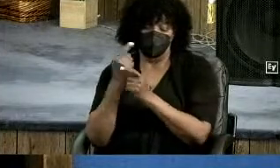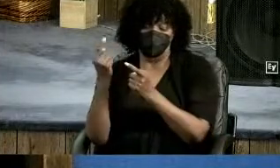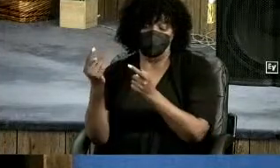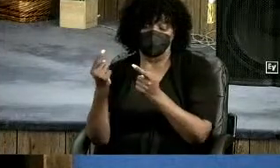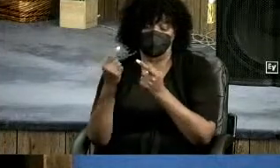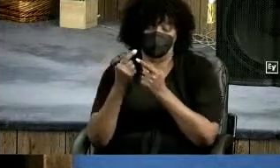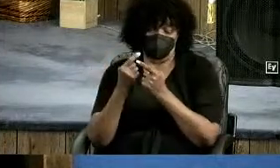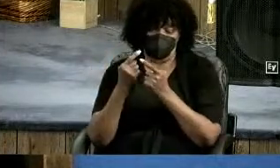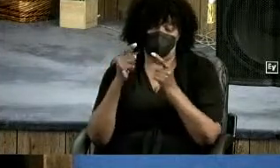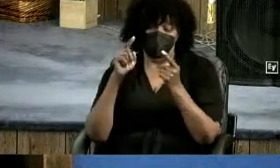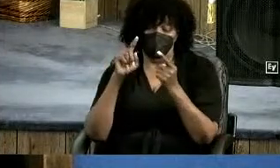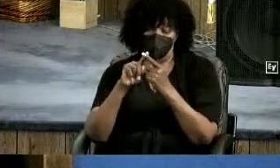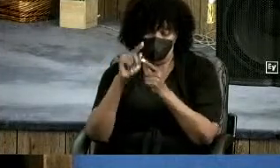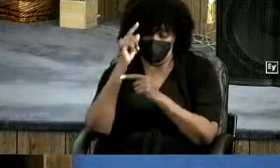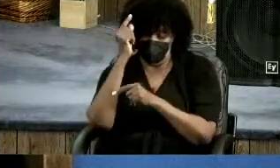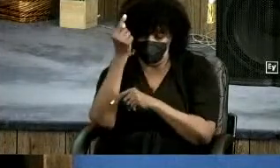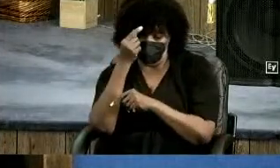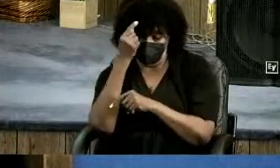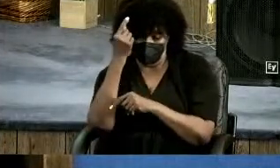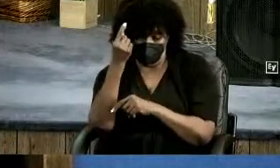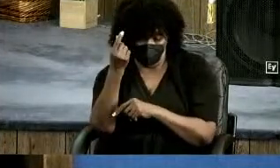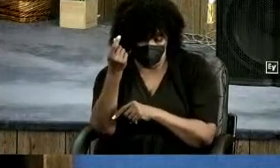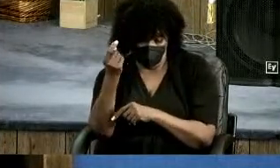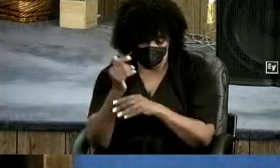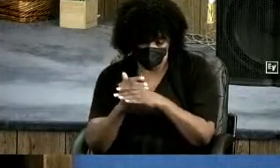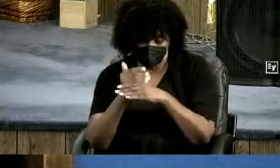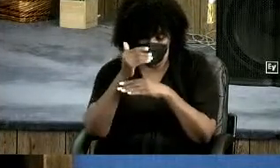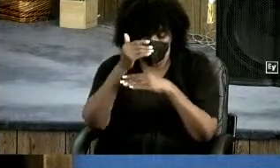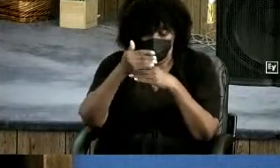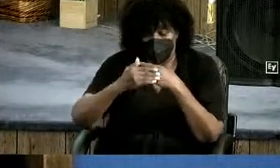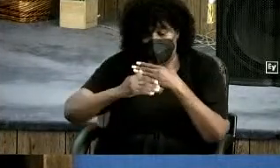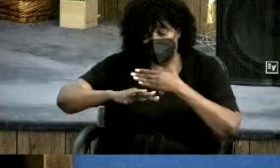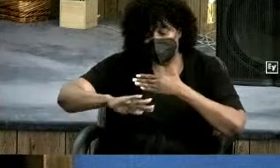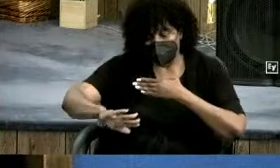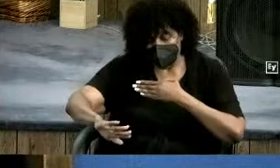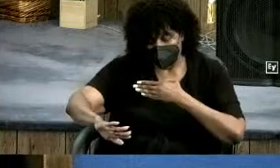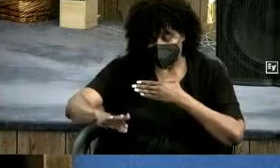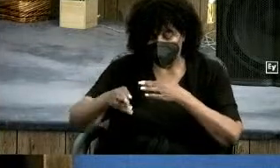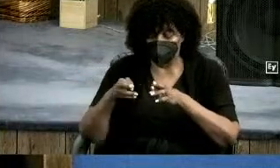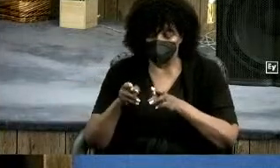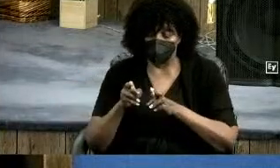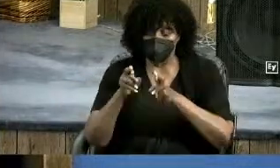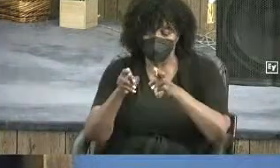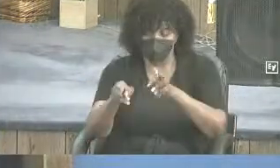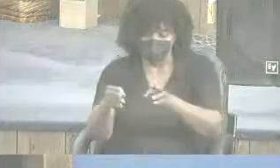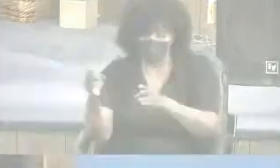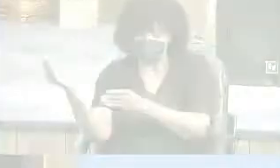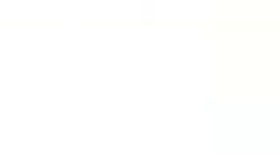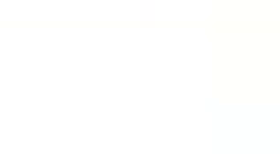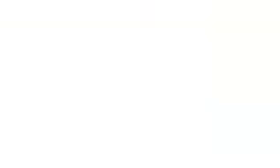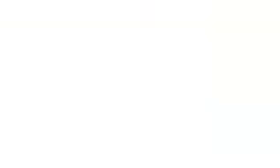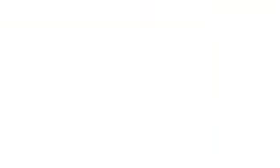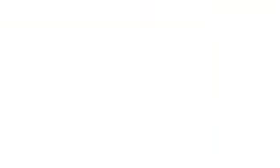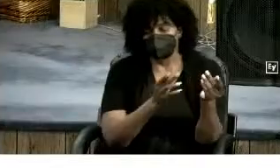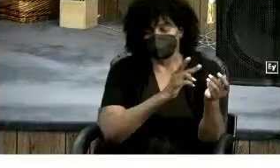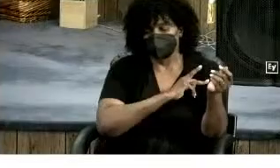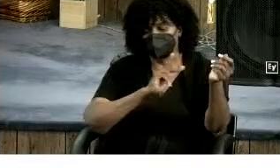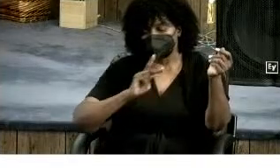to the governors of the province beyond the river. You see that? And gave them the